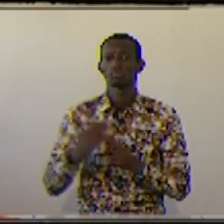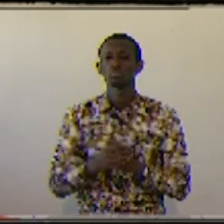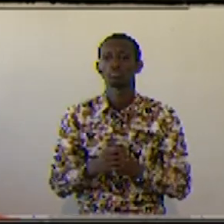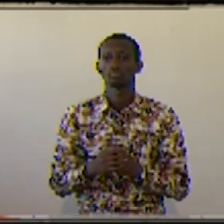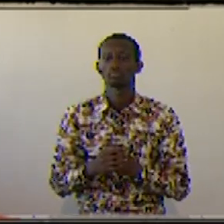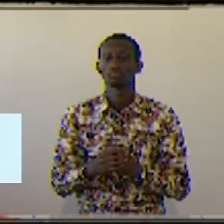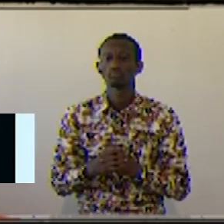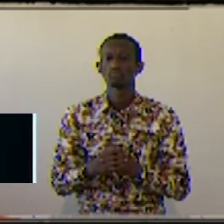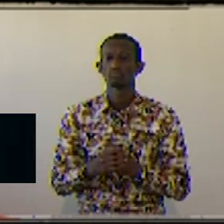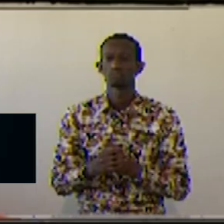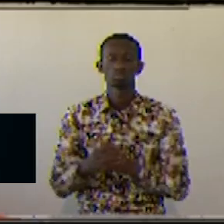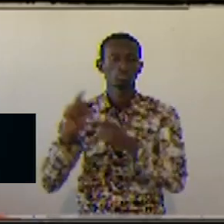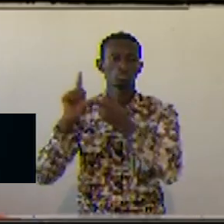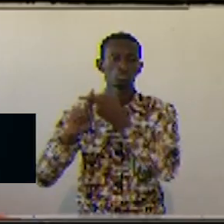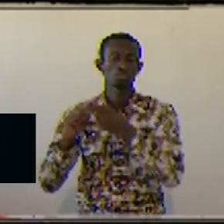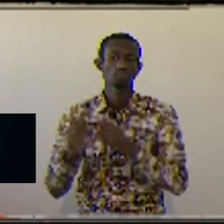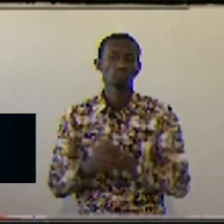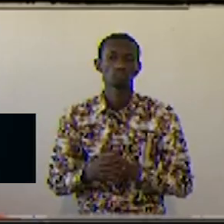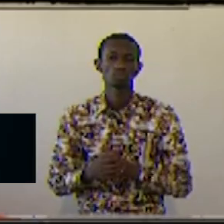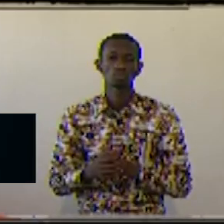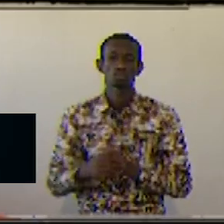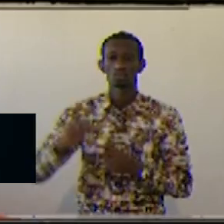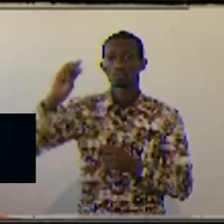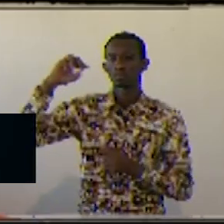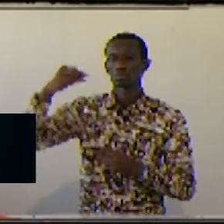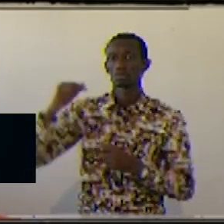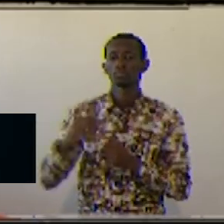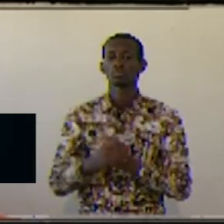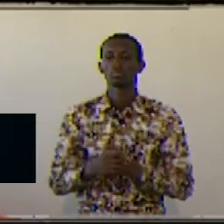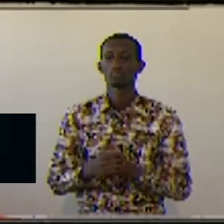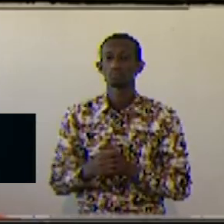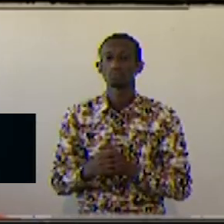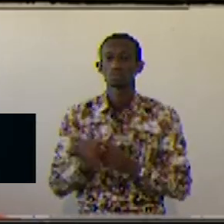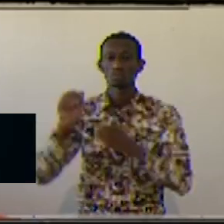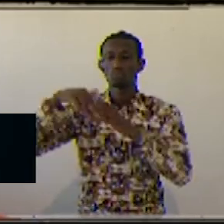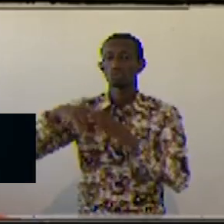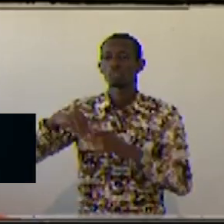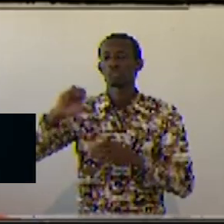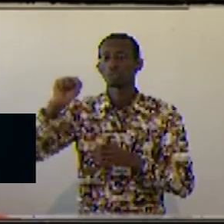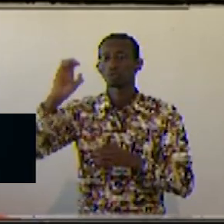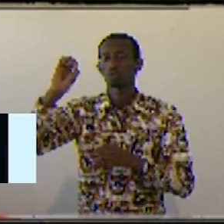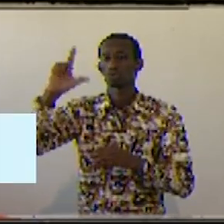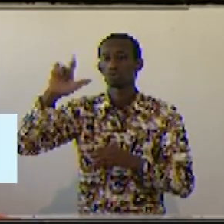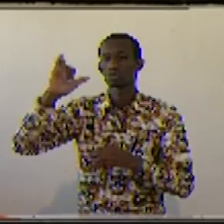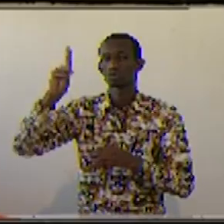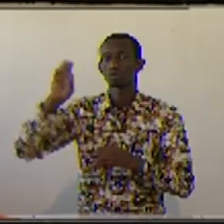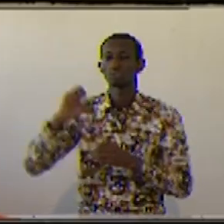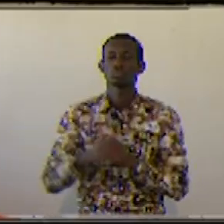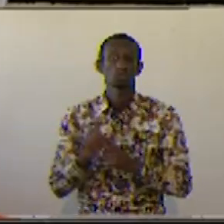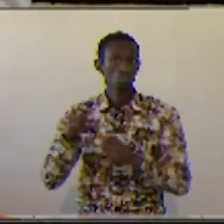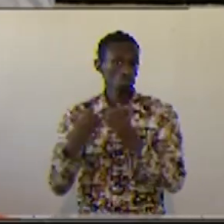aqueous state, plus magnesium in the solid state, and we produce.